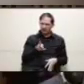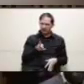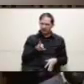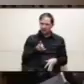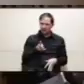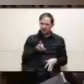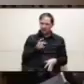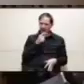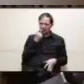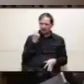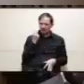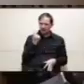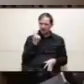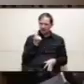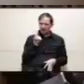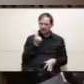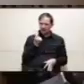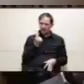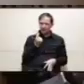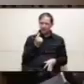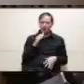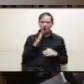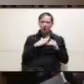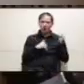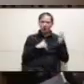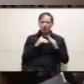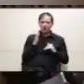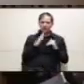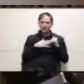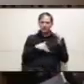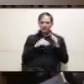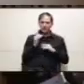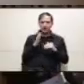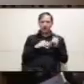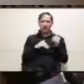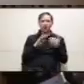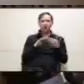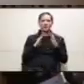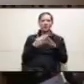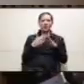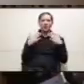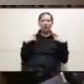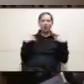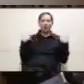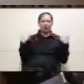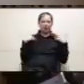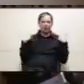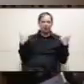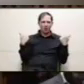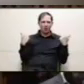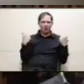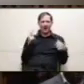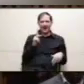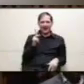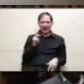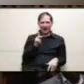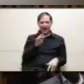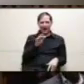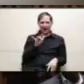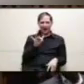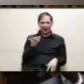What do you call the project? It's the construction of Khanalakte Community Hall. Wait.